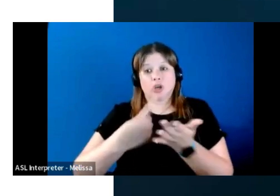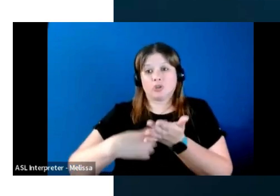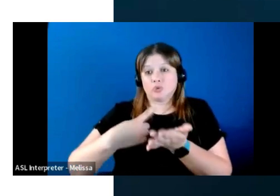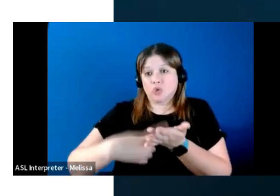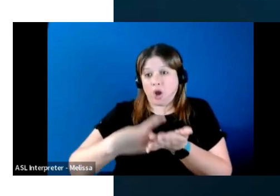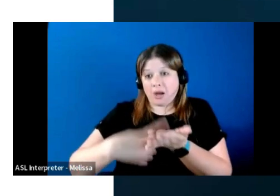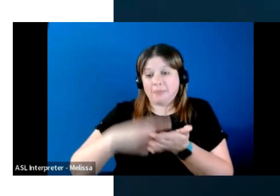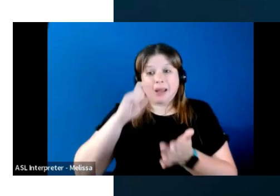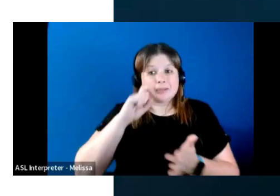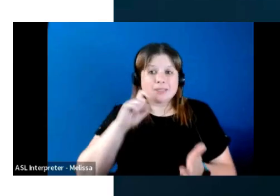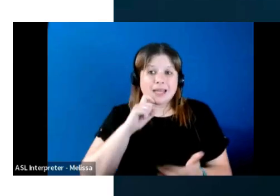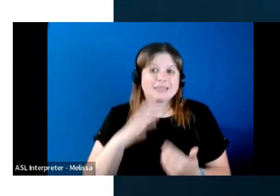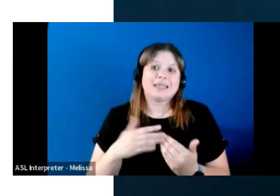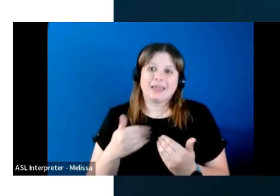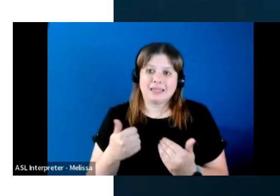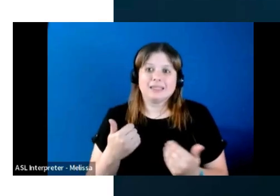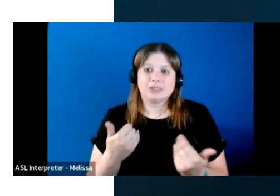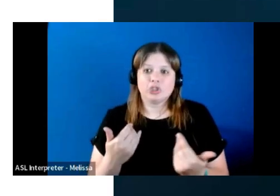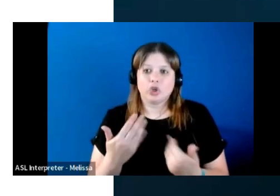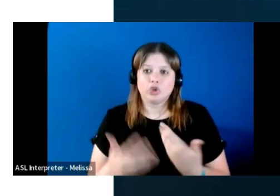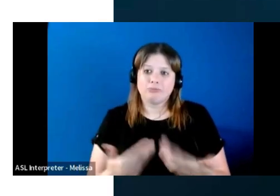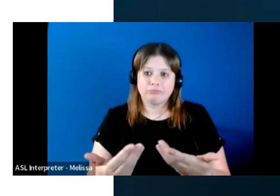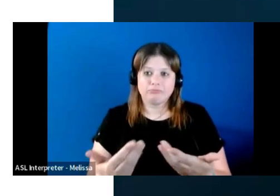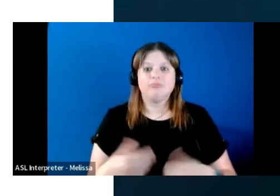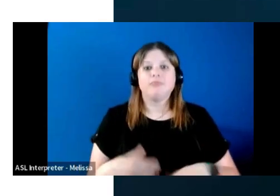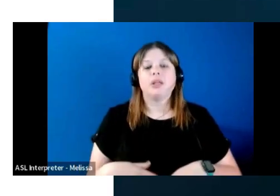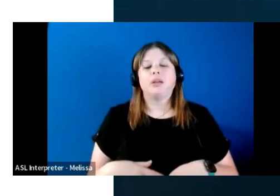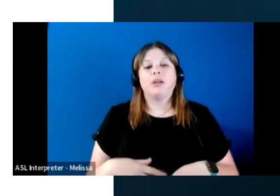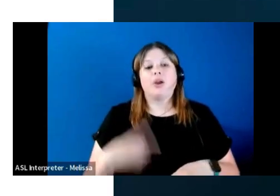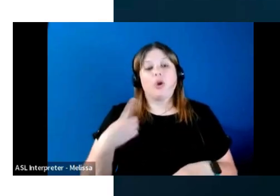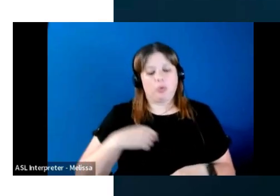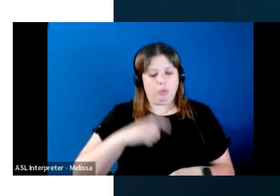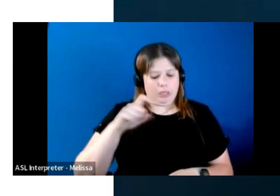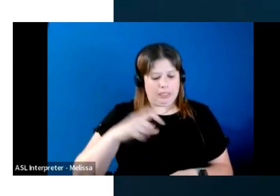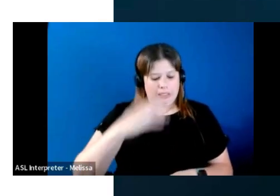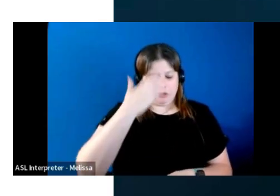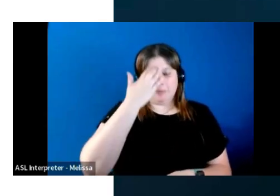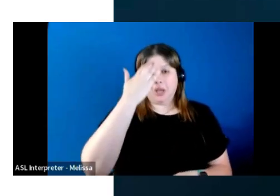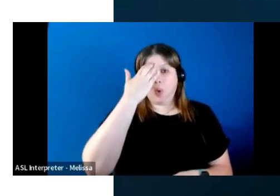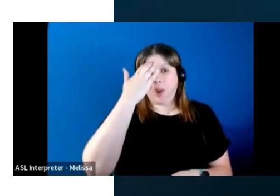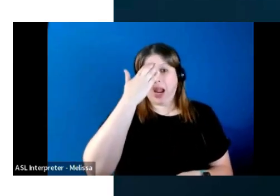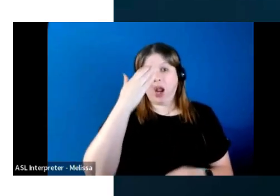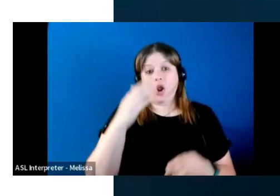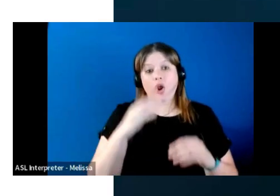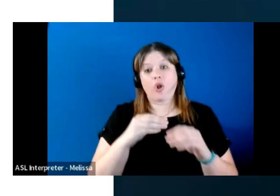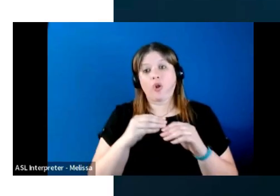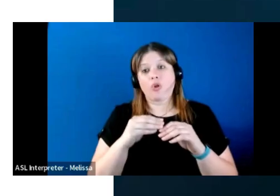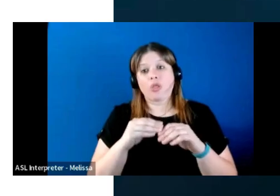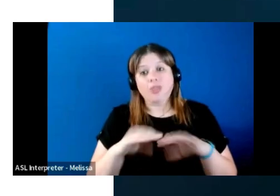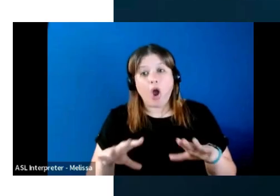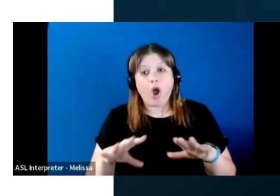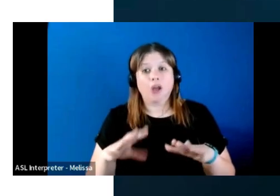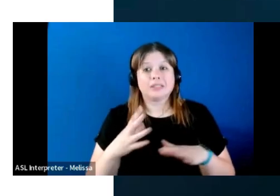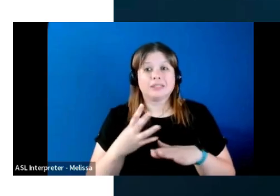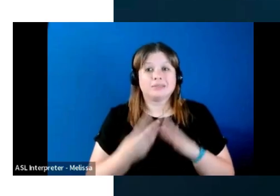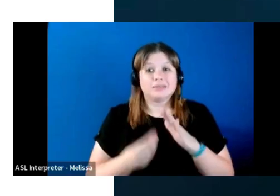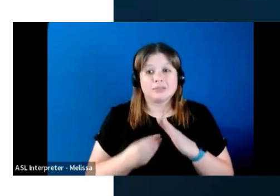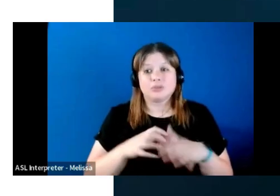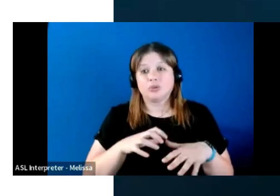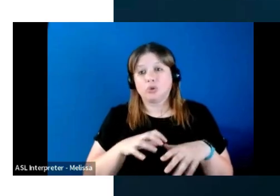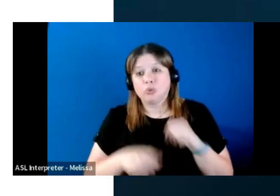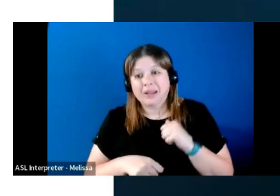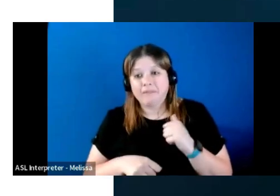is. We need to be aware that losses and grief about